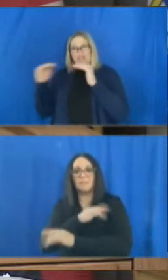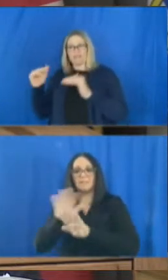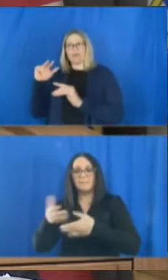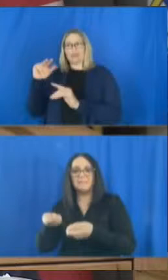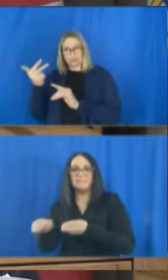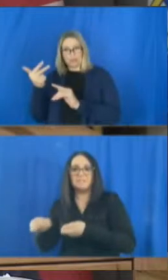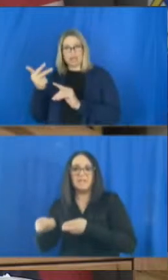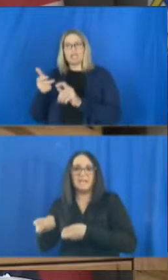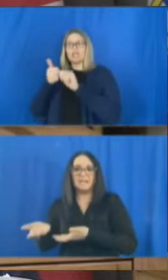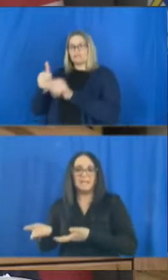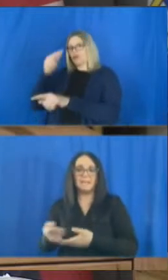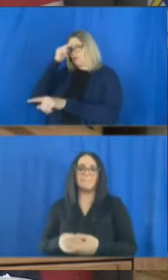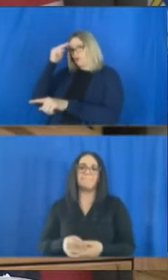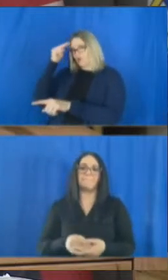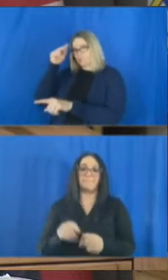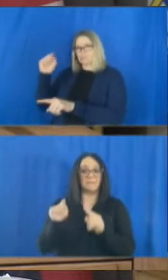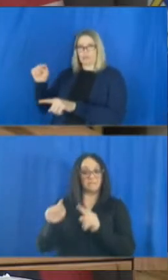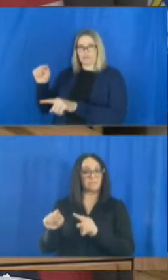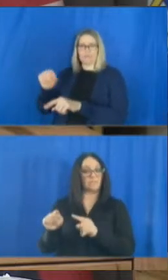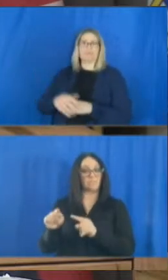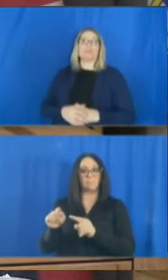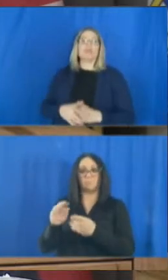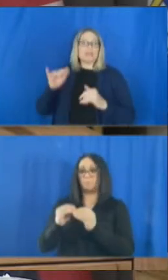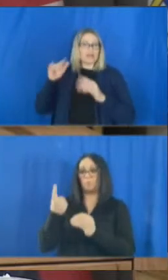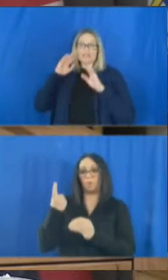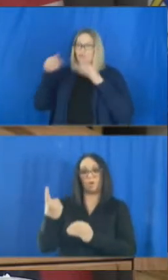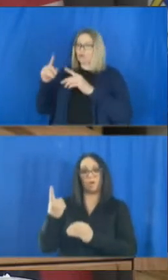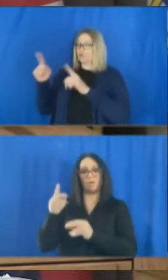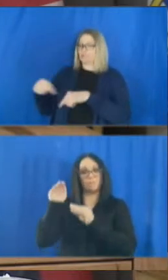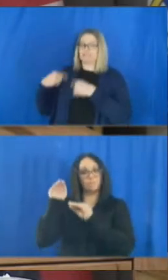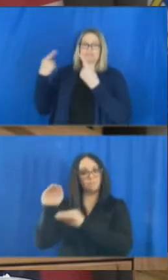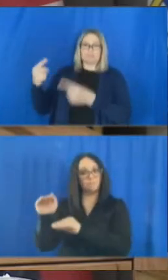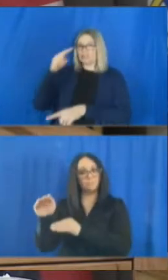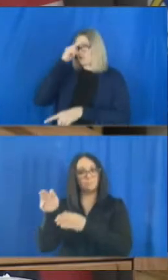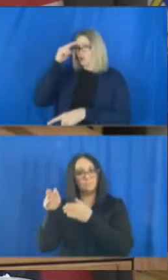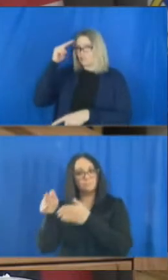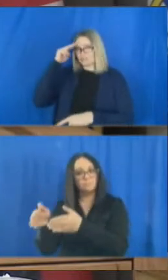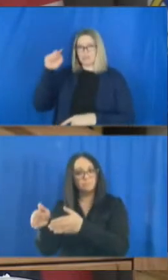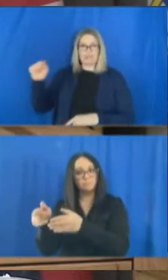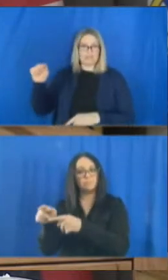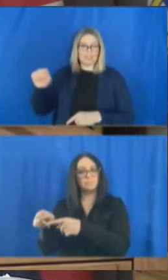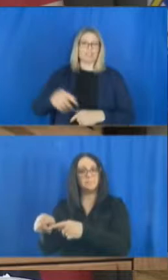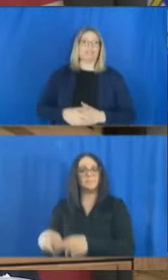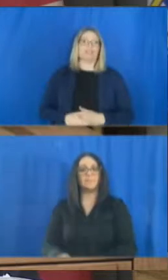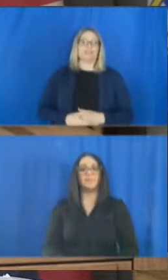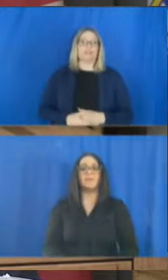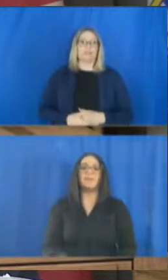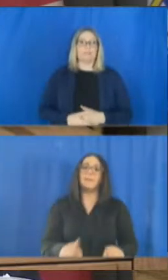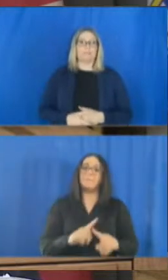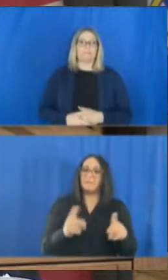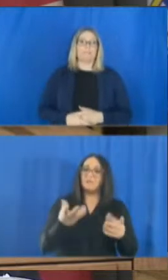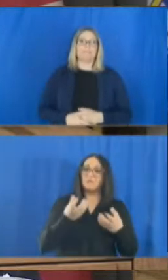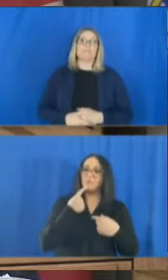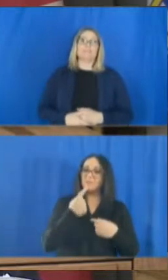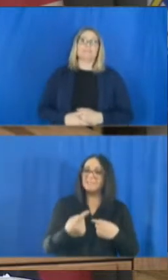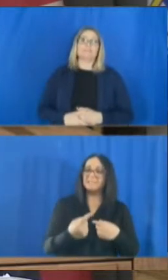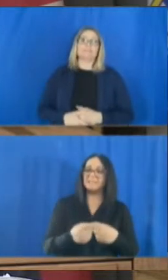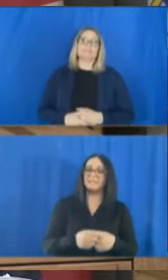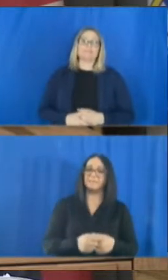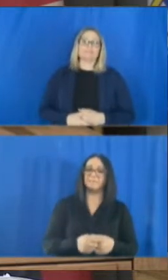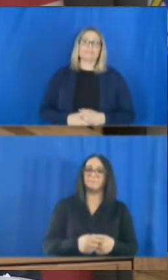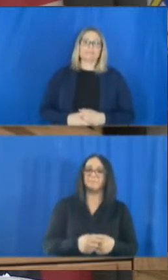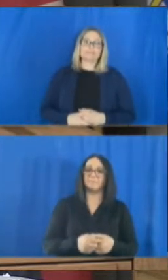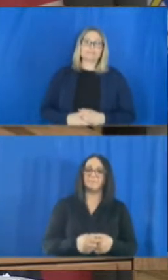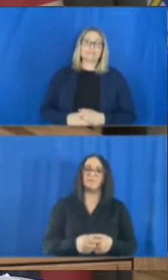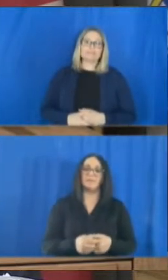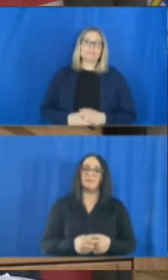past 2 weeks was not easy on a lot of people. And maybe being in January helped, but let's hope we can keep